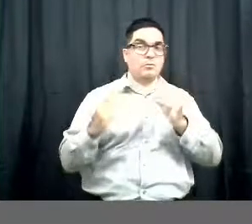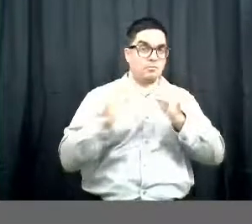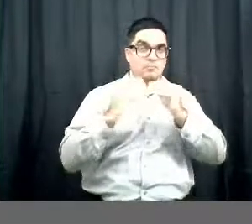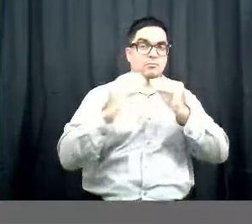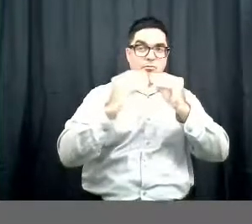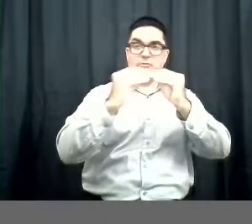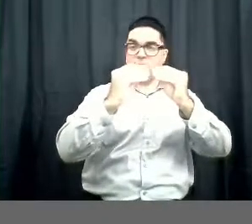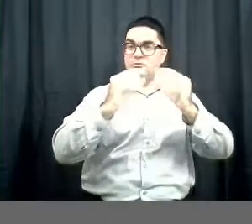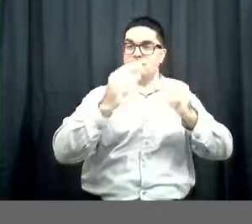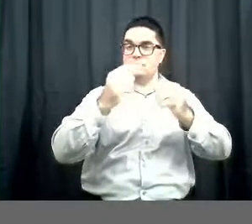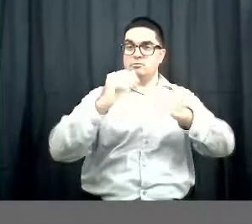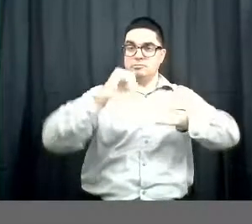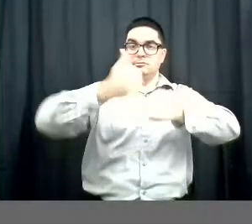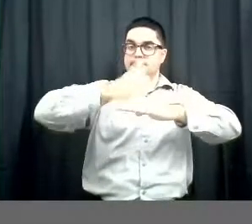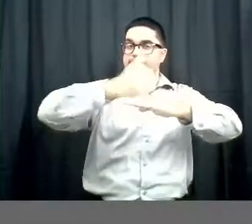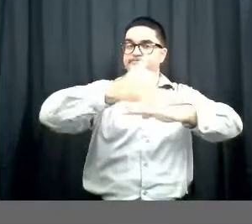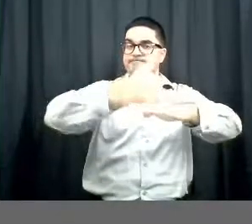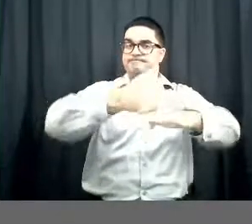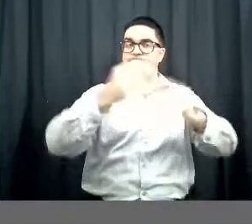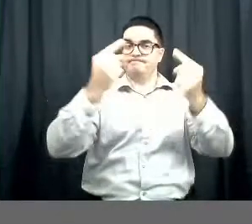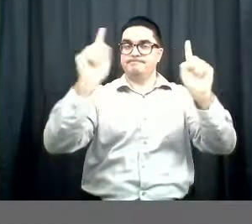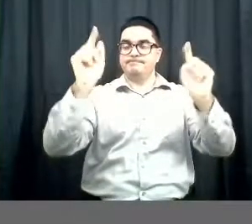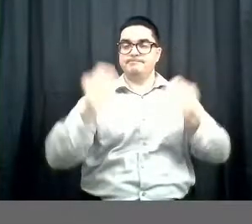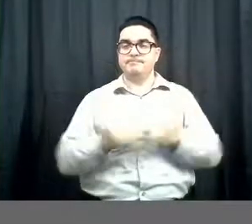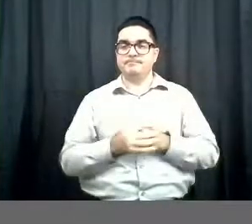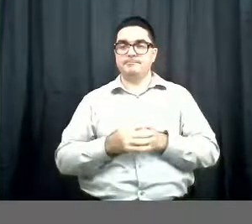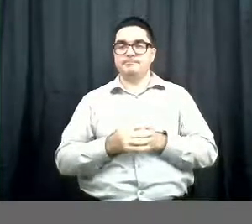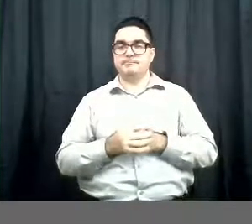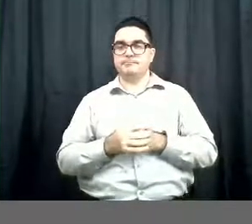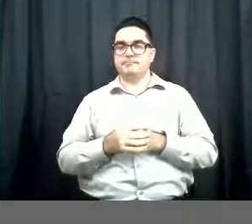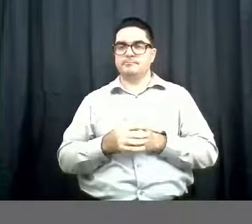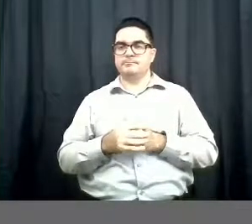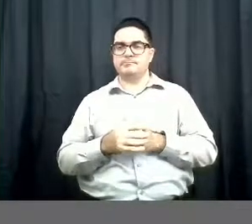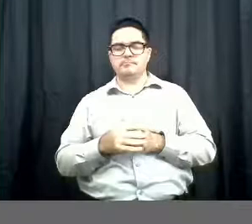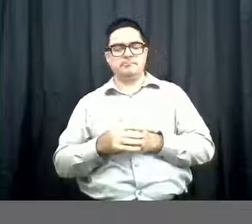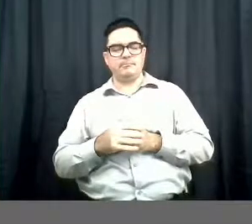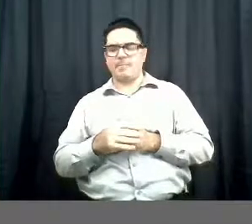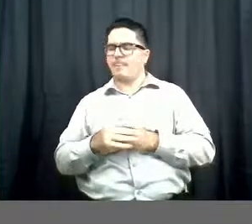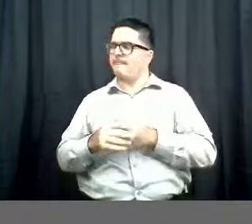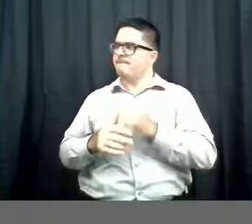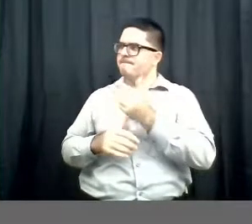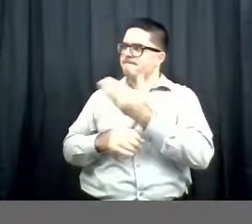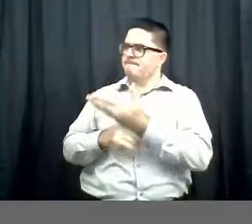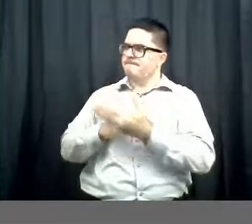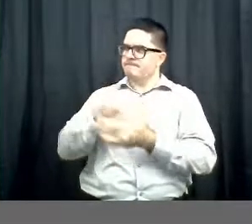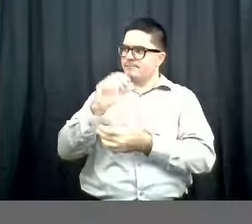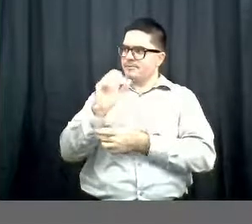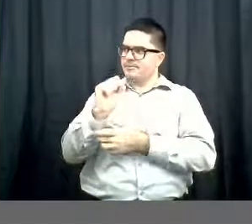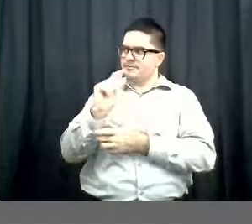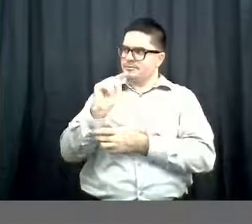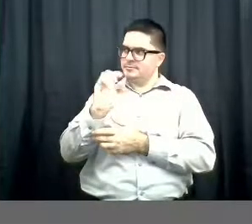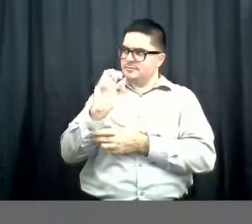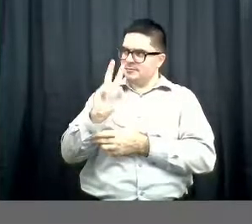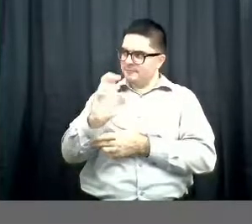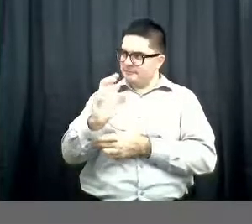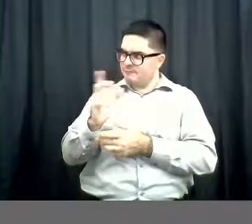Yes, Steve, do you want to elaborate at all or Willie on your interactions with the creditor groups and